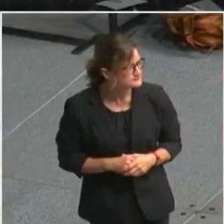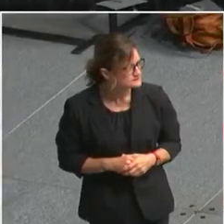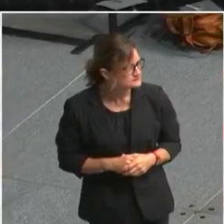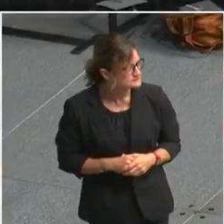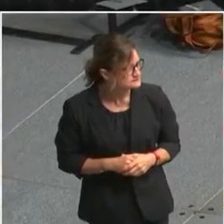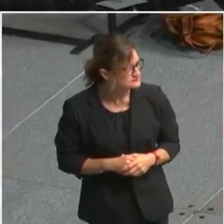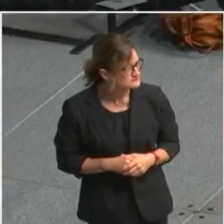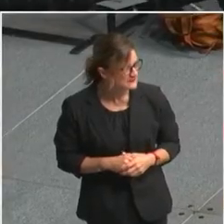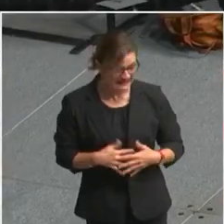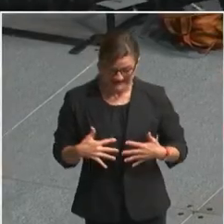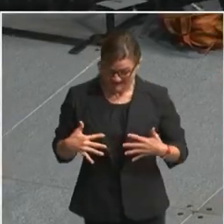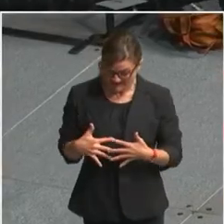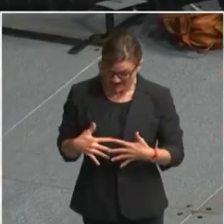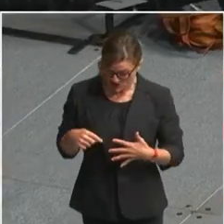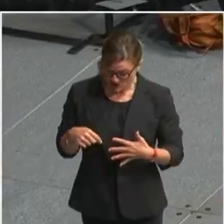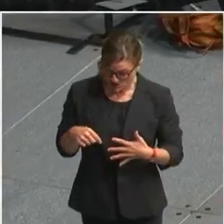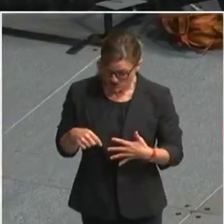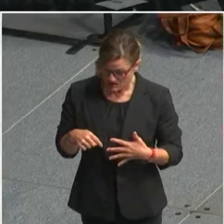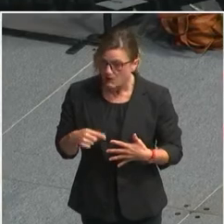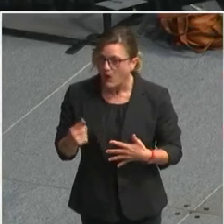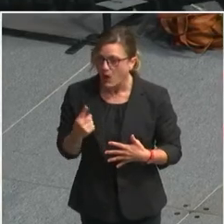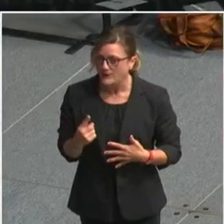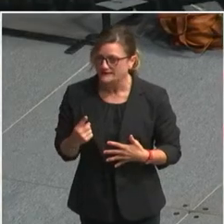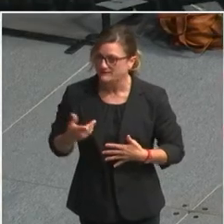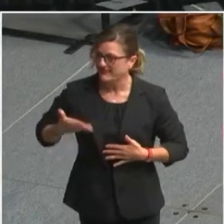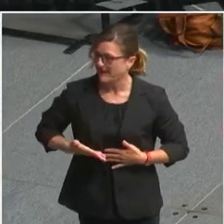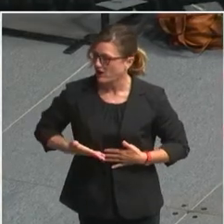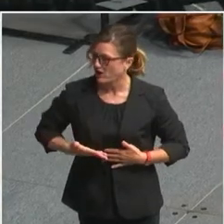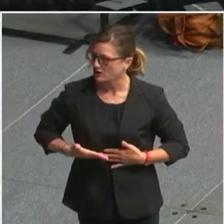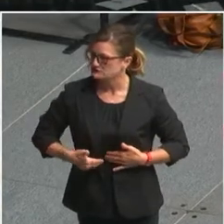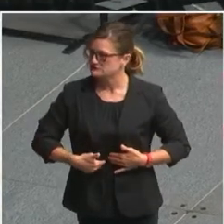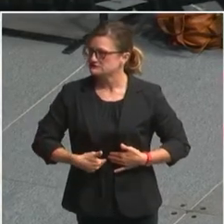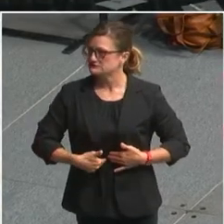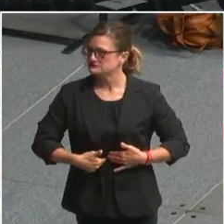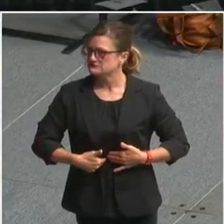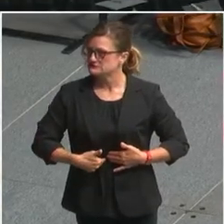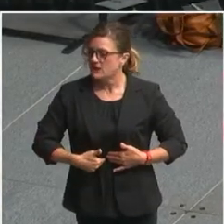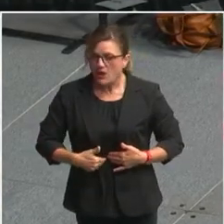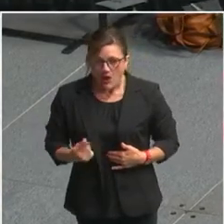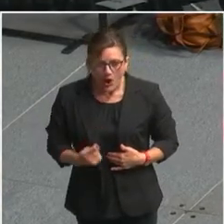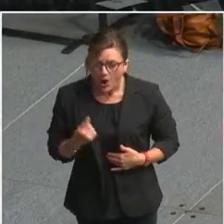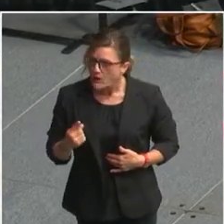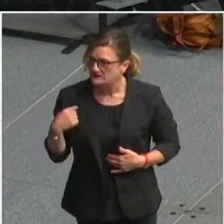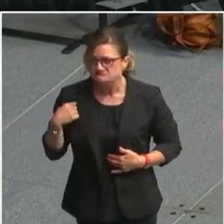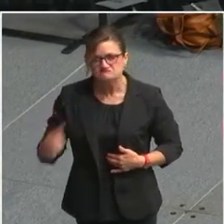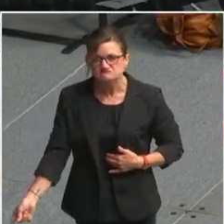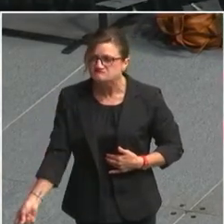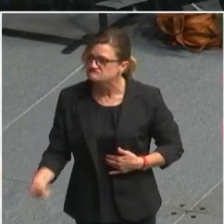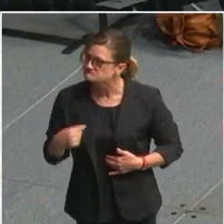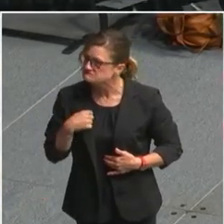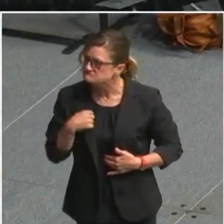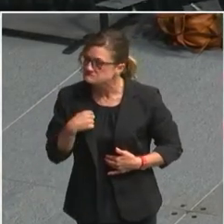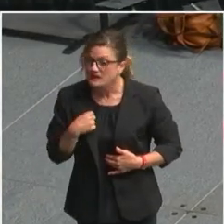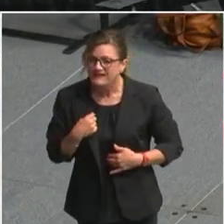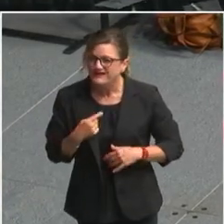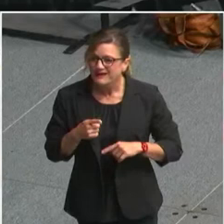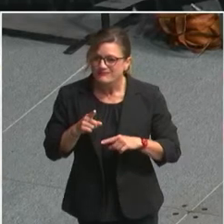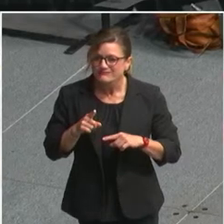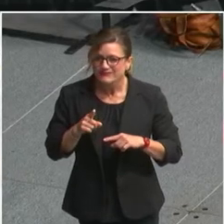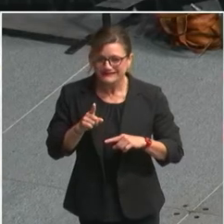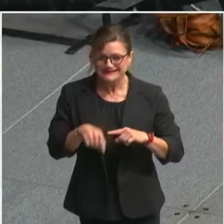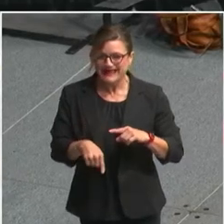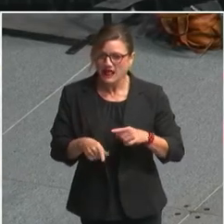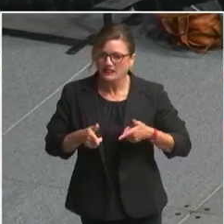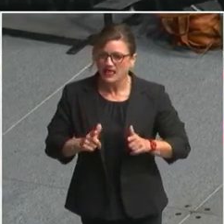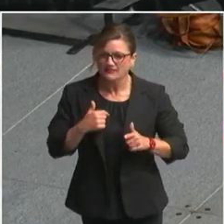Fear will always be present. It has always been around in my life, but we can't let it define our